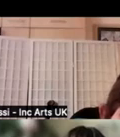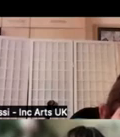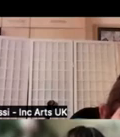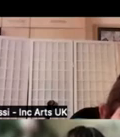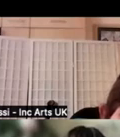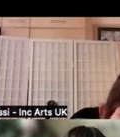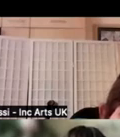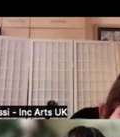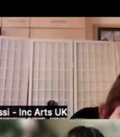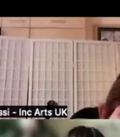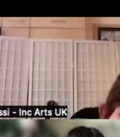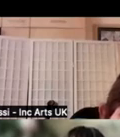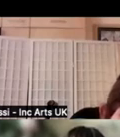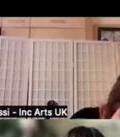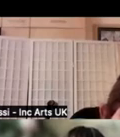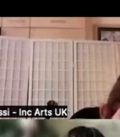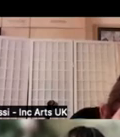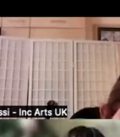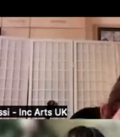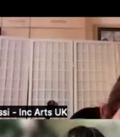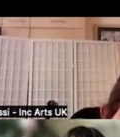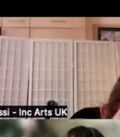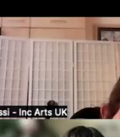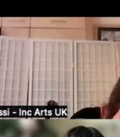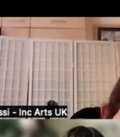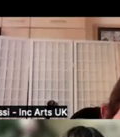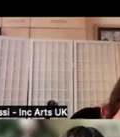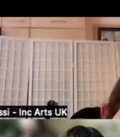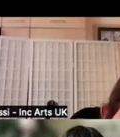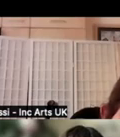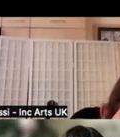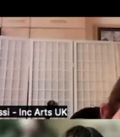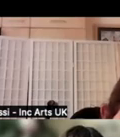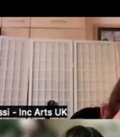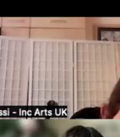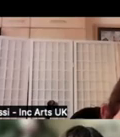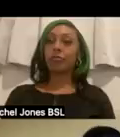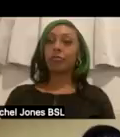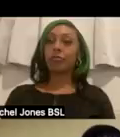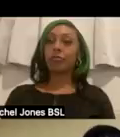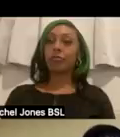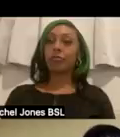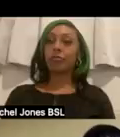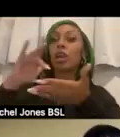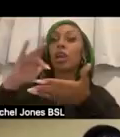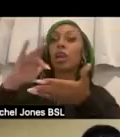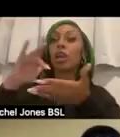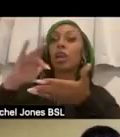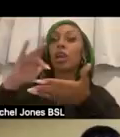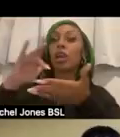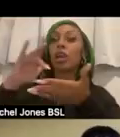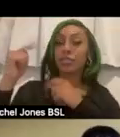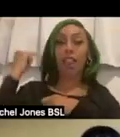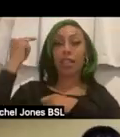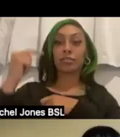diverse researcher working at Central University of London. My pronoun is she,